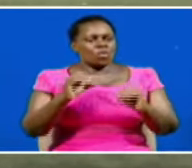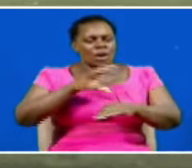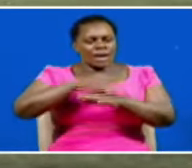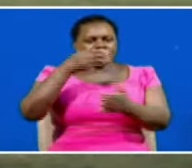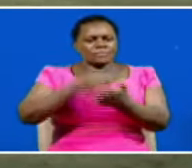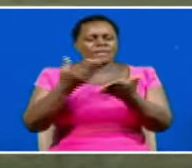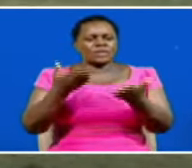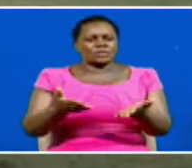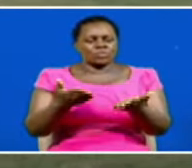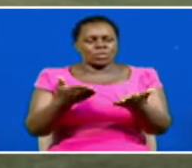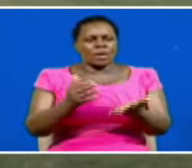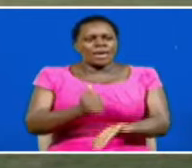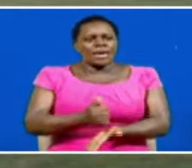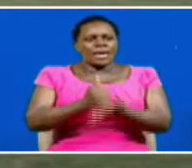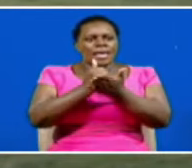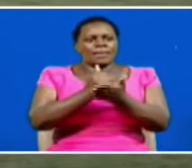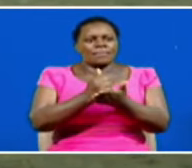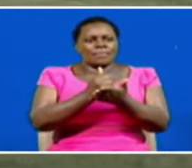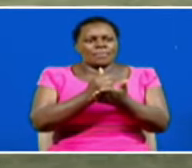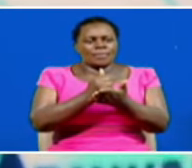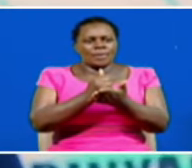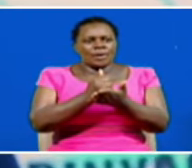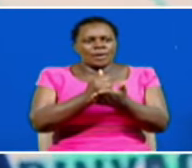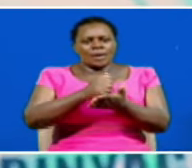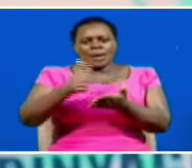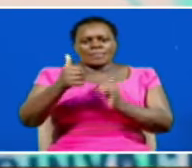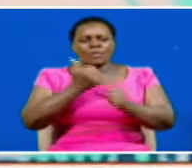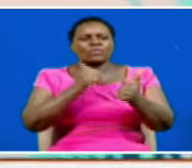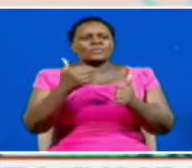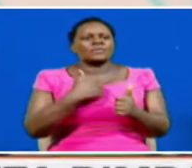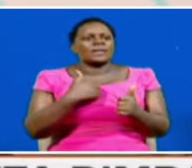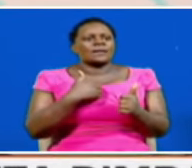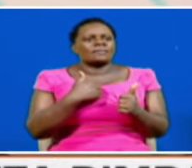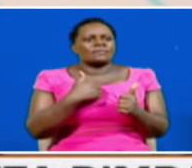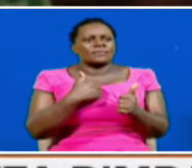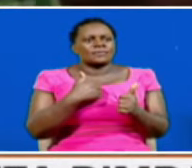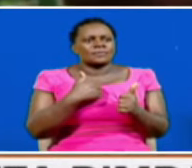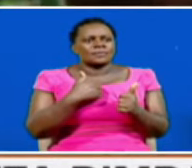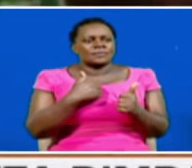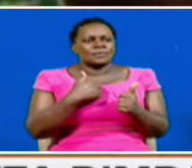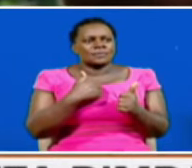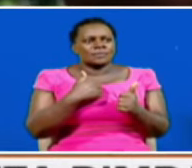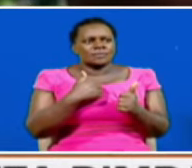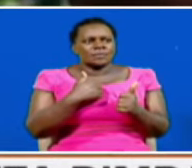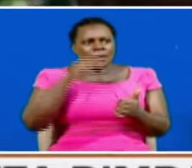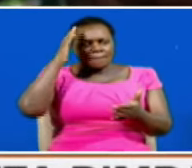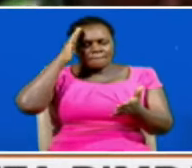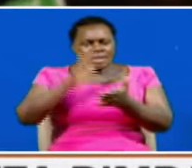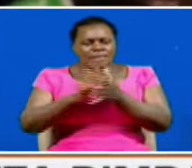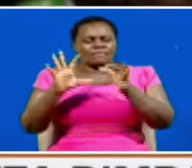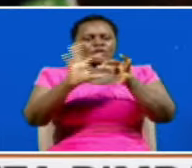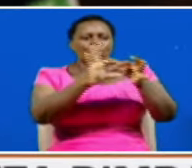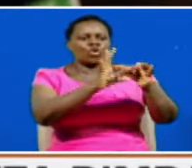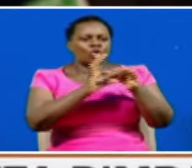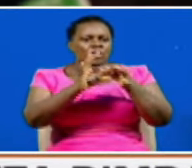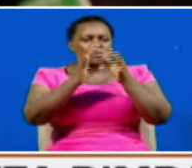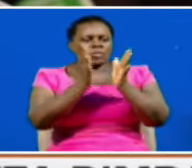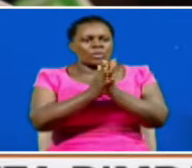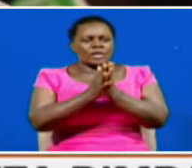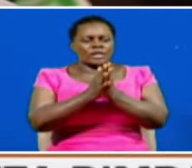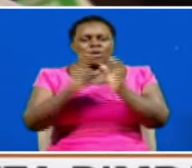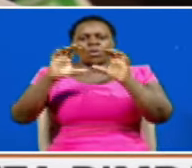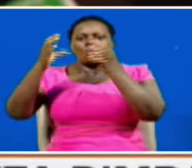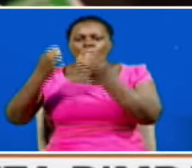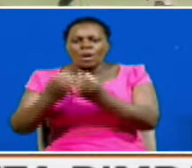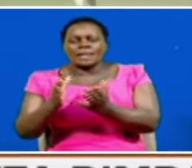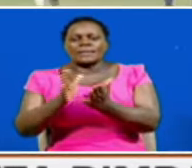leo itatuinua for the rest of the matches zile tumebakisha, najua tutazicheza vizuri. We believe in collaborations with the corporate world